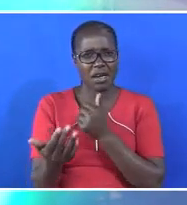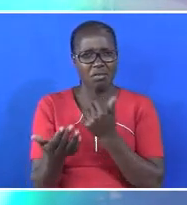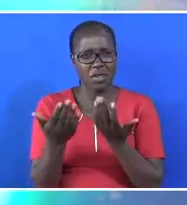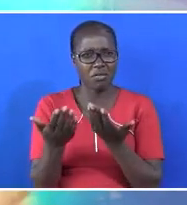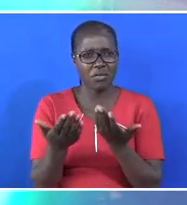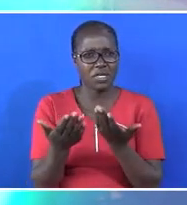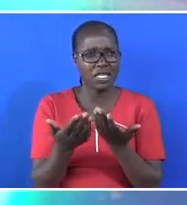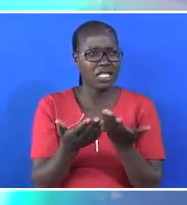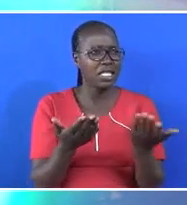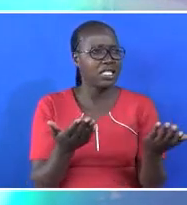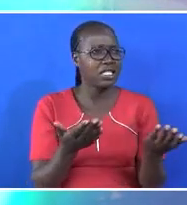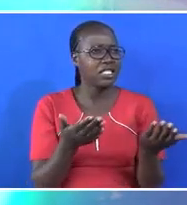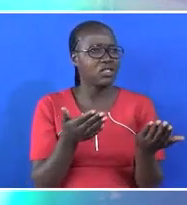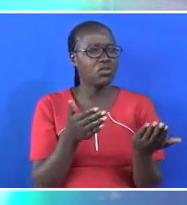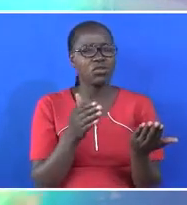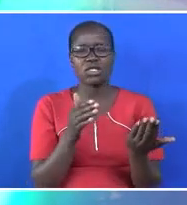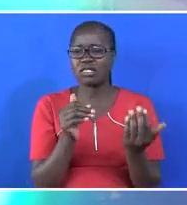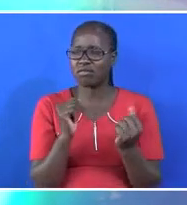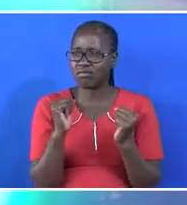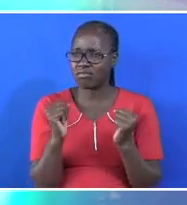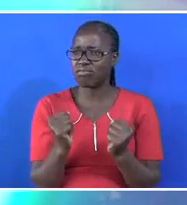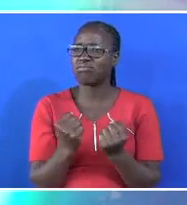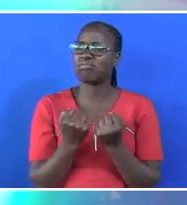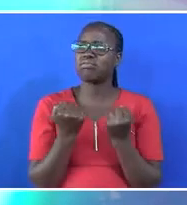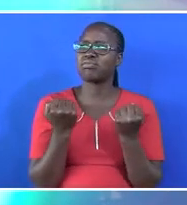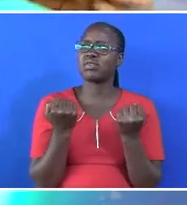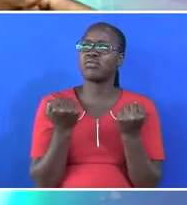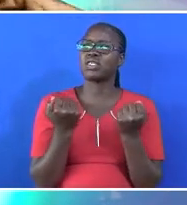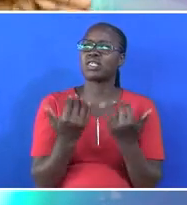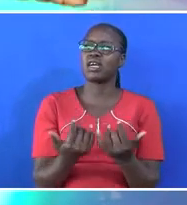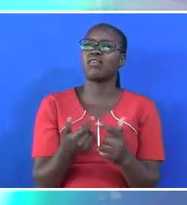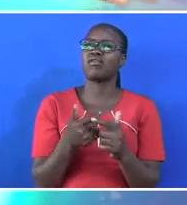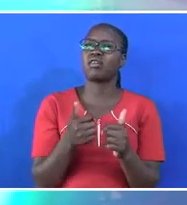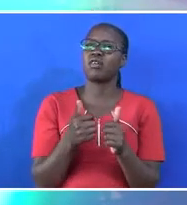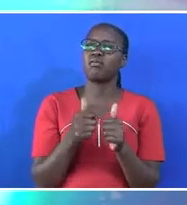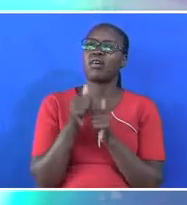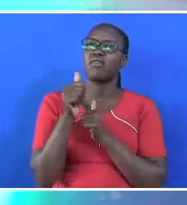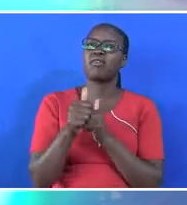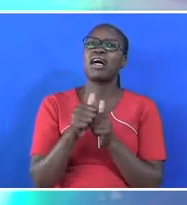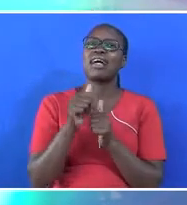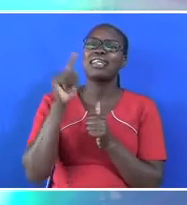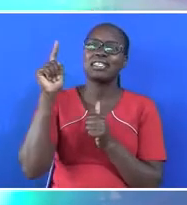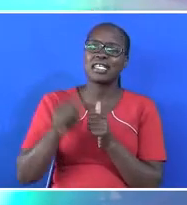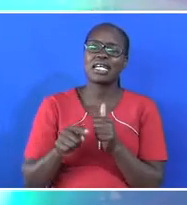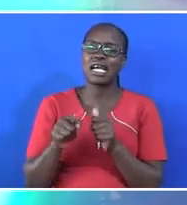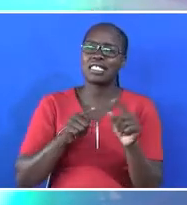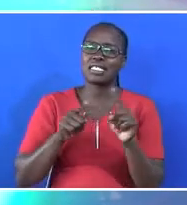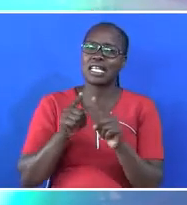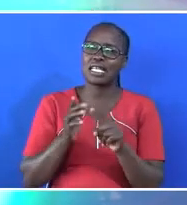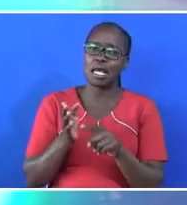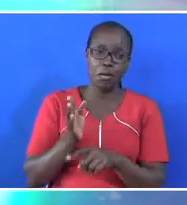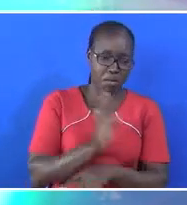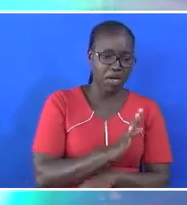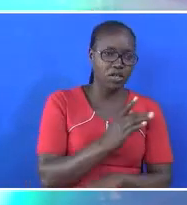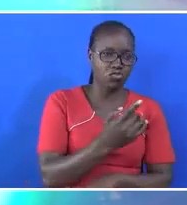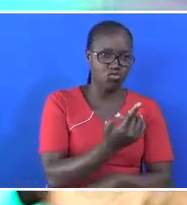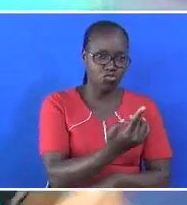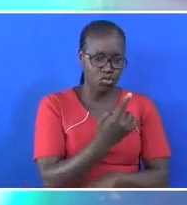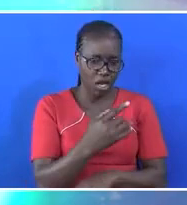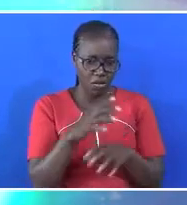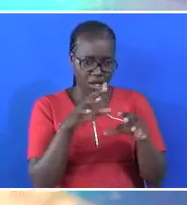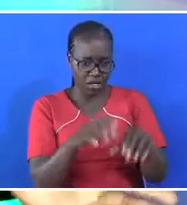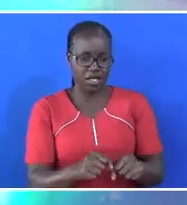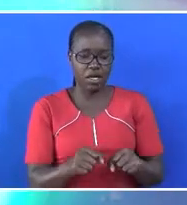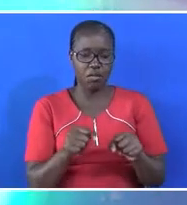distance was his safety. And since they are coming from afar, they can't make a journey back to take it away from him. Maybe